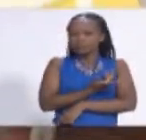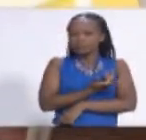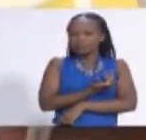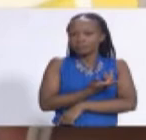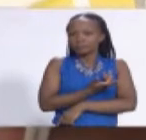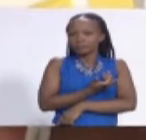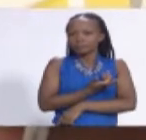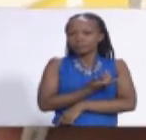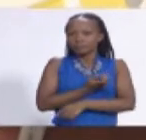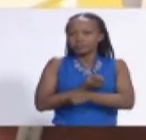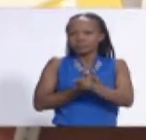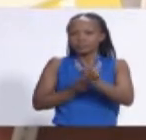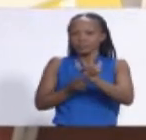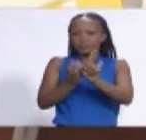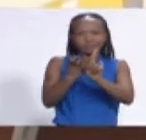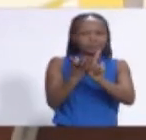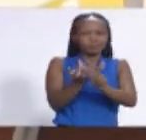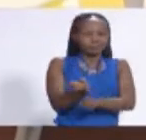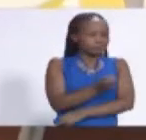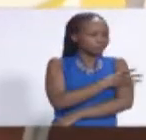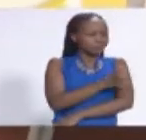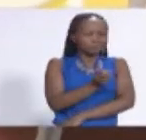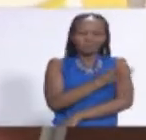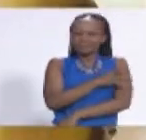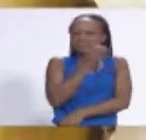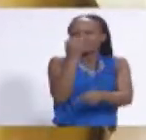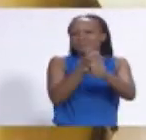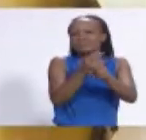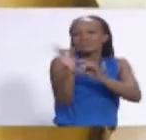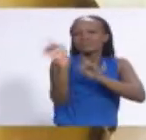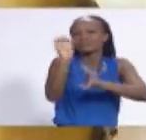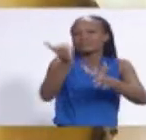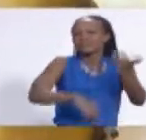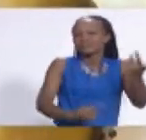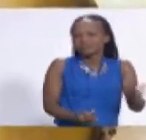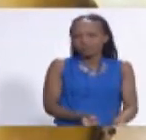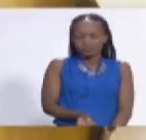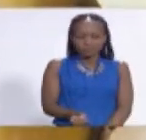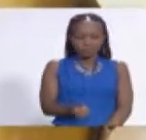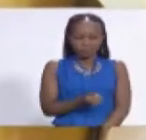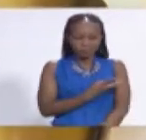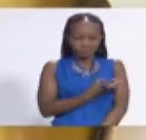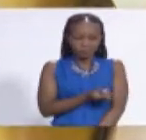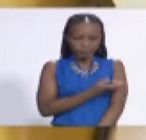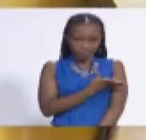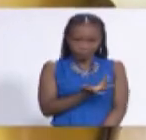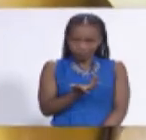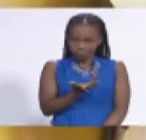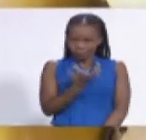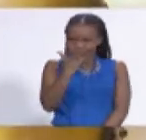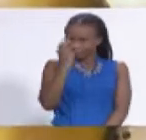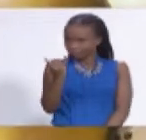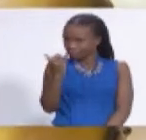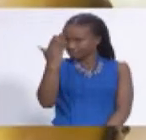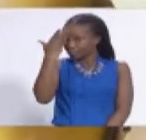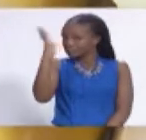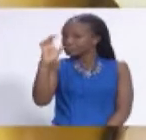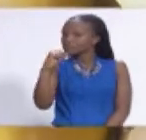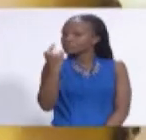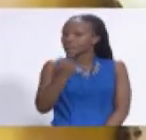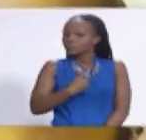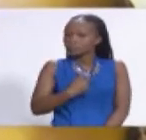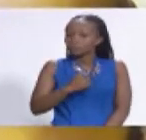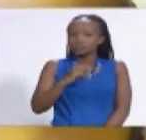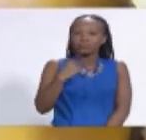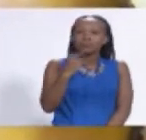exposed. Naofia lakini juu ni jobu, sasa nitafanya nini? Naofia cause hata uwezi jua nani yako nayo na uwezi jua